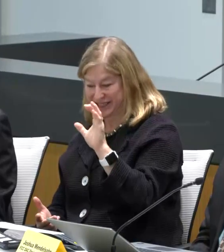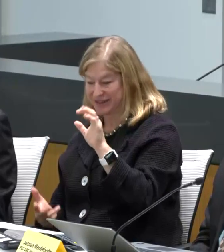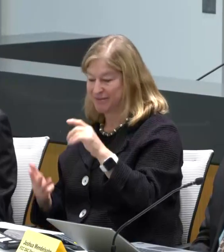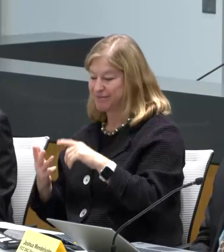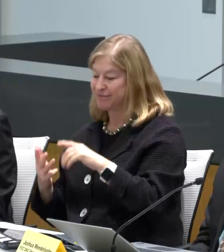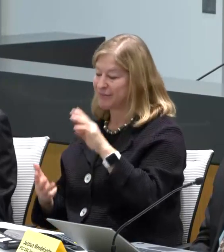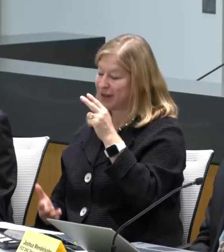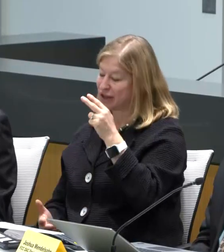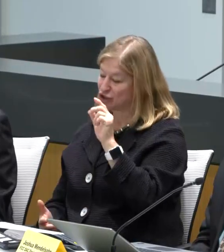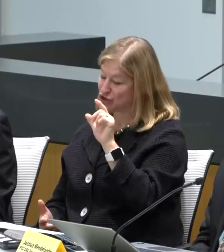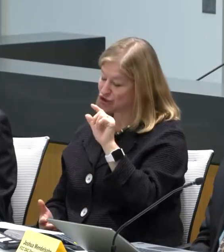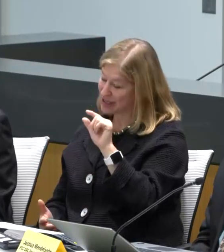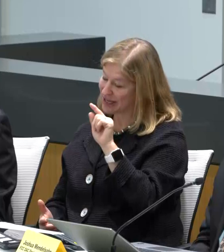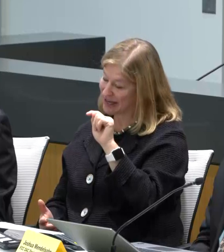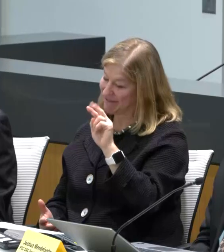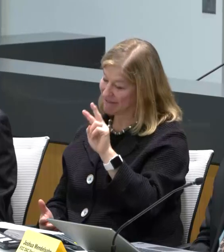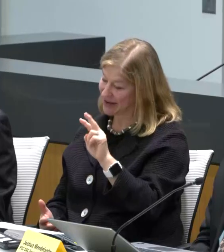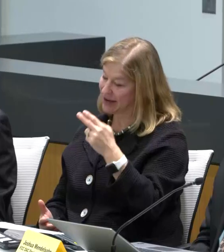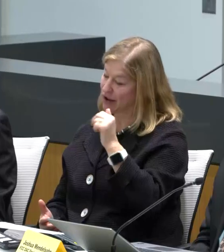MSNBC,